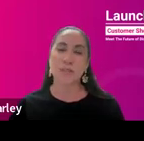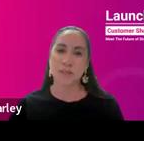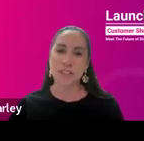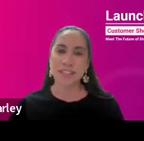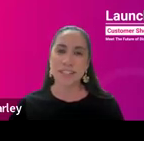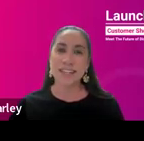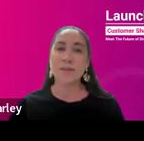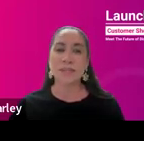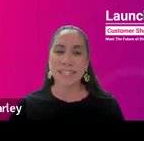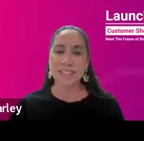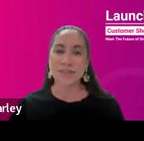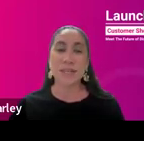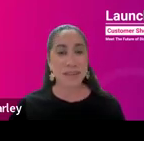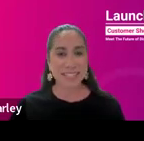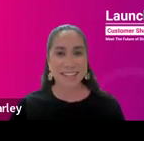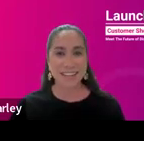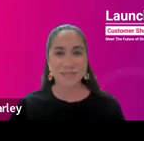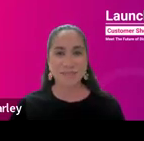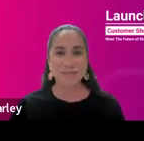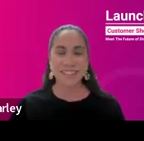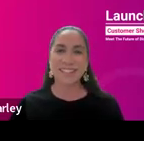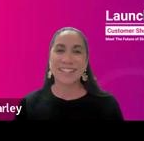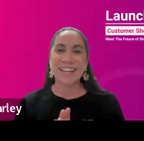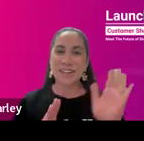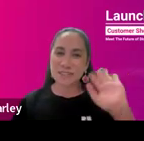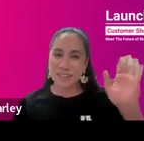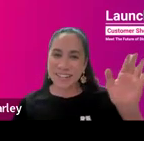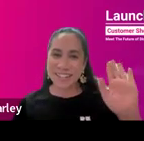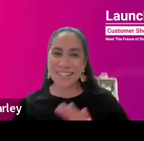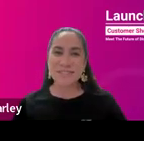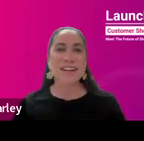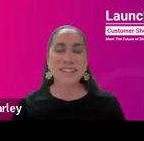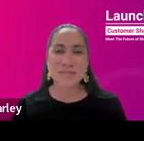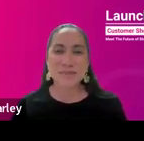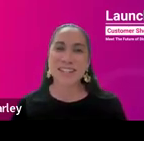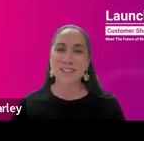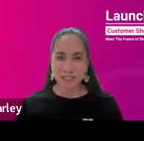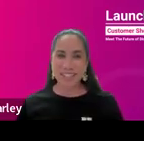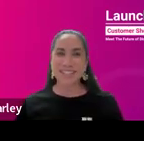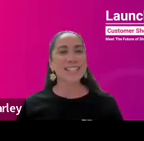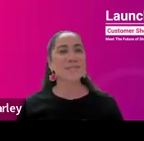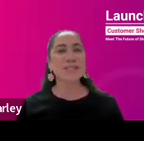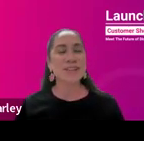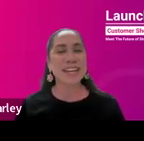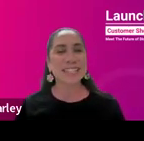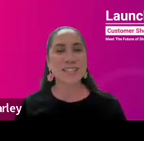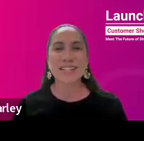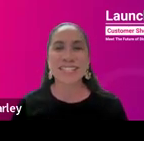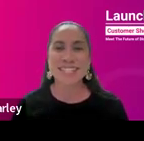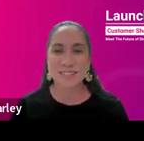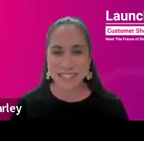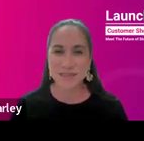and contributions, and we believe we are better together. Hello, everyone. Welcome to the Launcher Customer